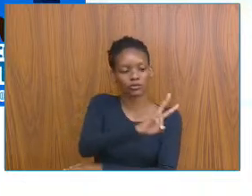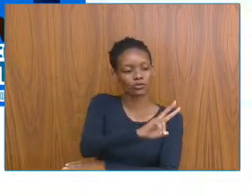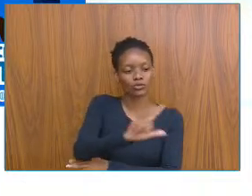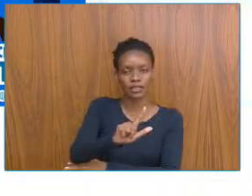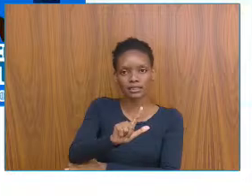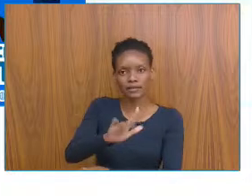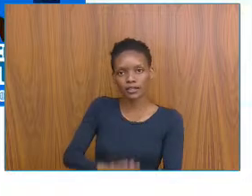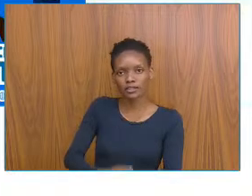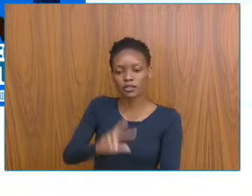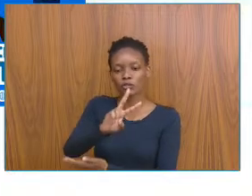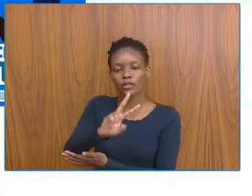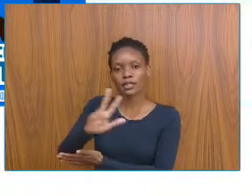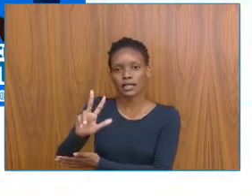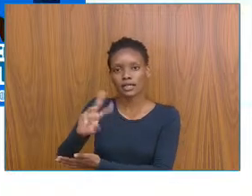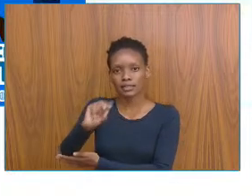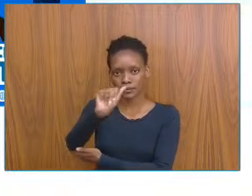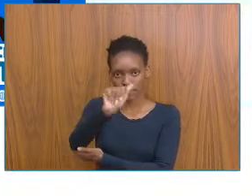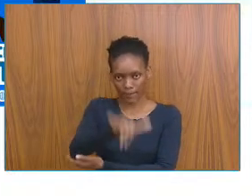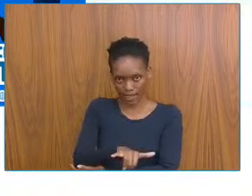and 28th of May.